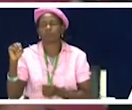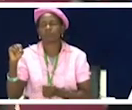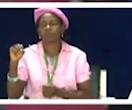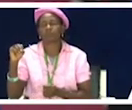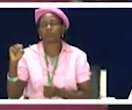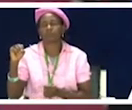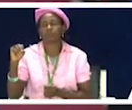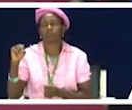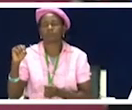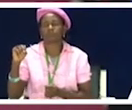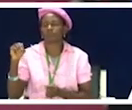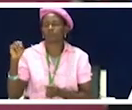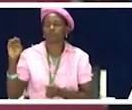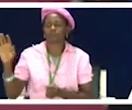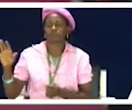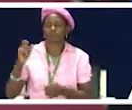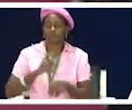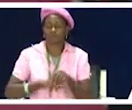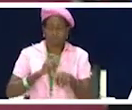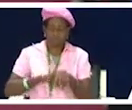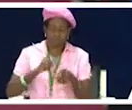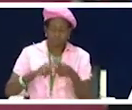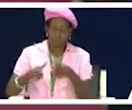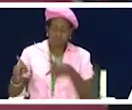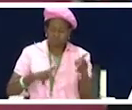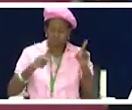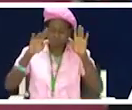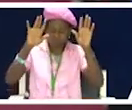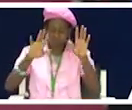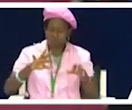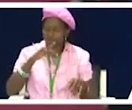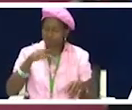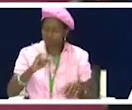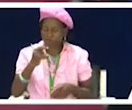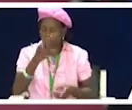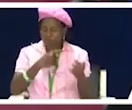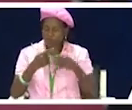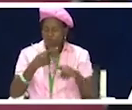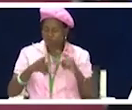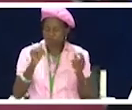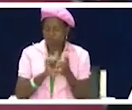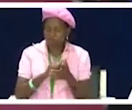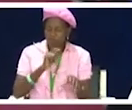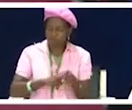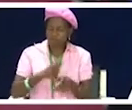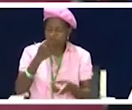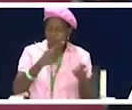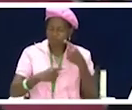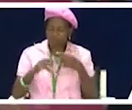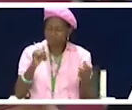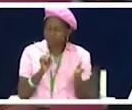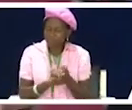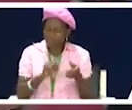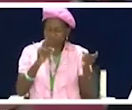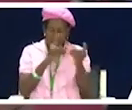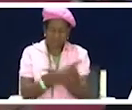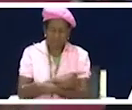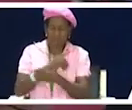My time to perform miracles is yet to come. But that time came that day.